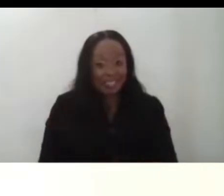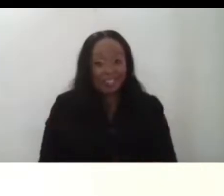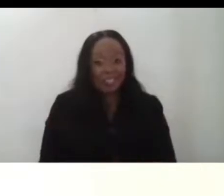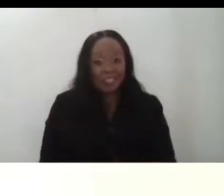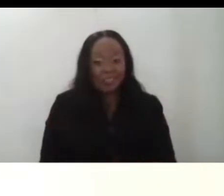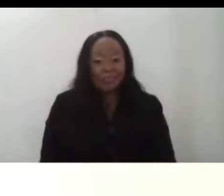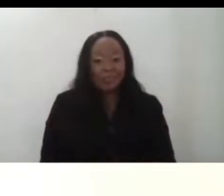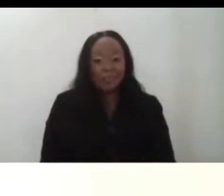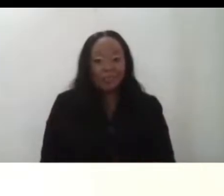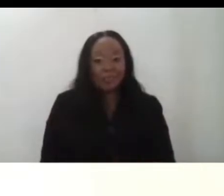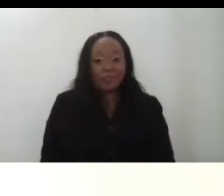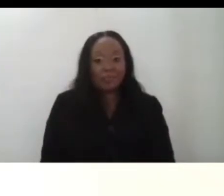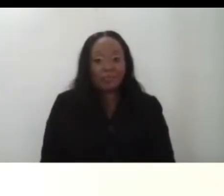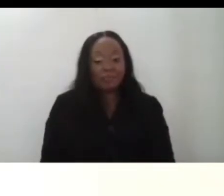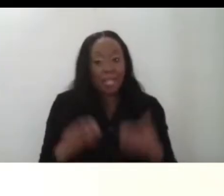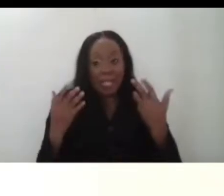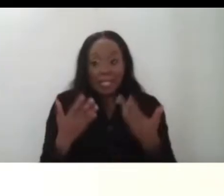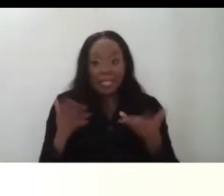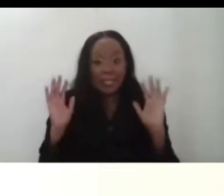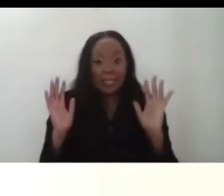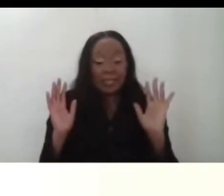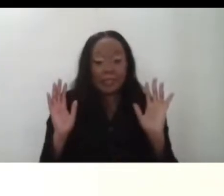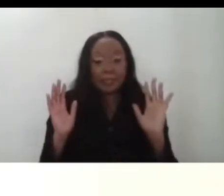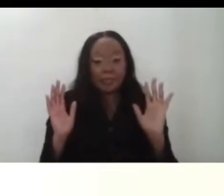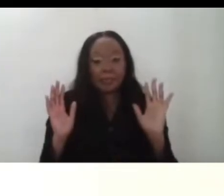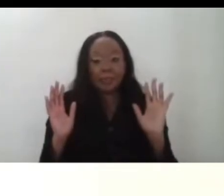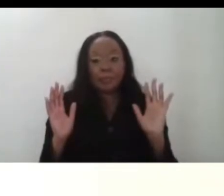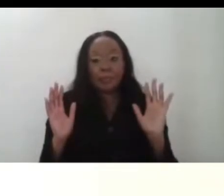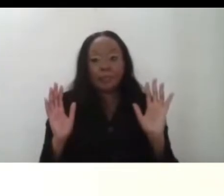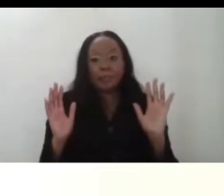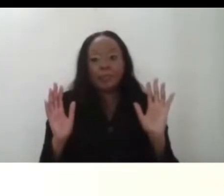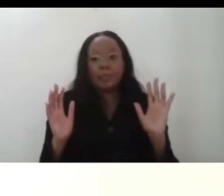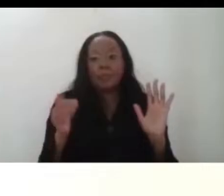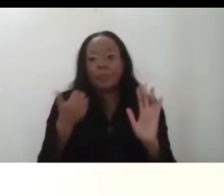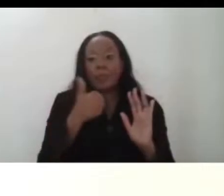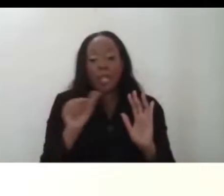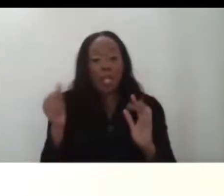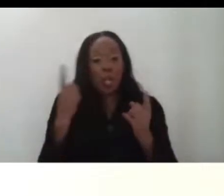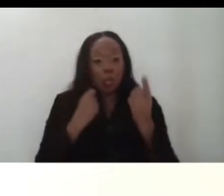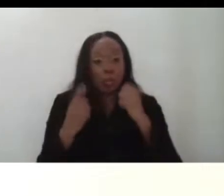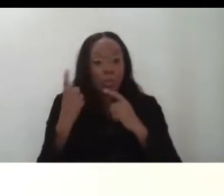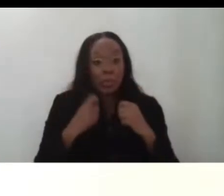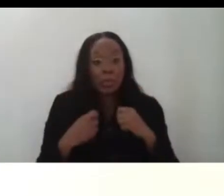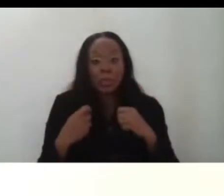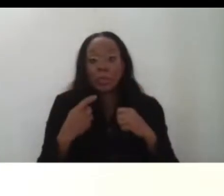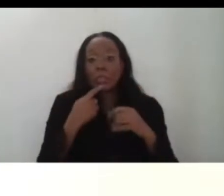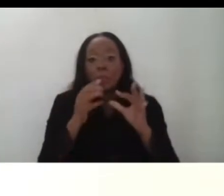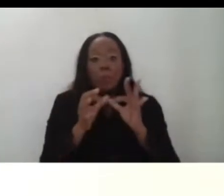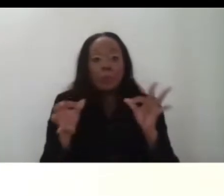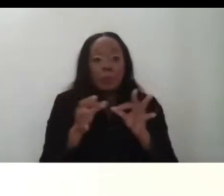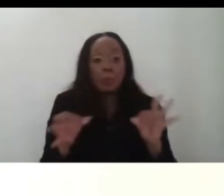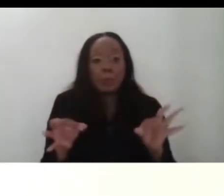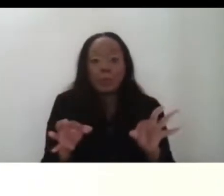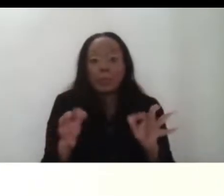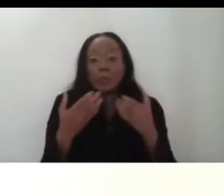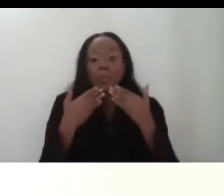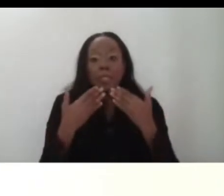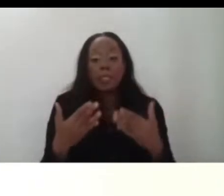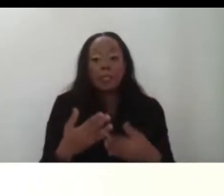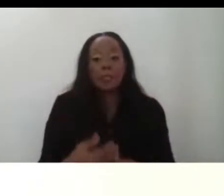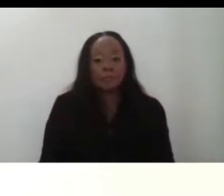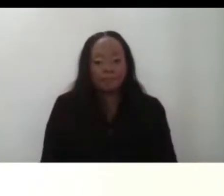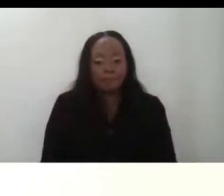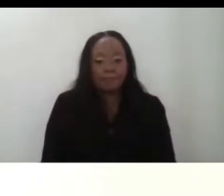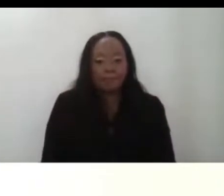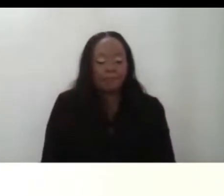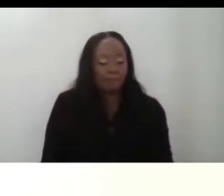That's essentially it. Obviously, I'll open to any questions, comments, and thank you very much.